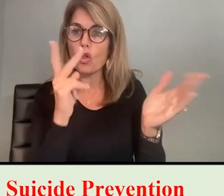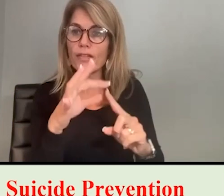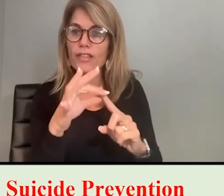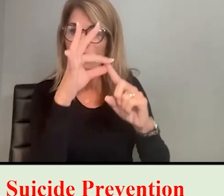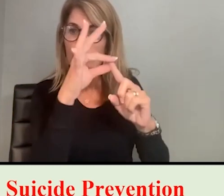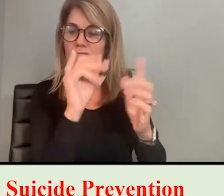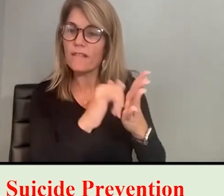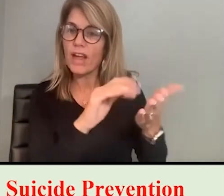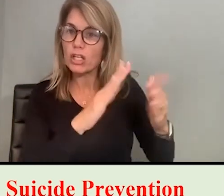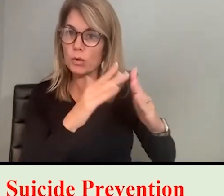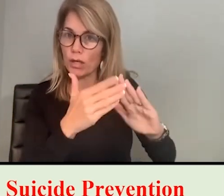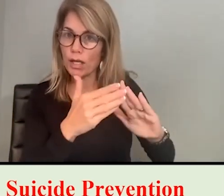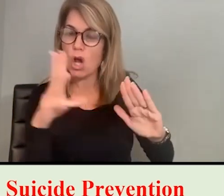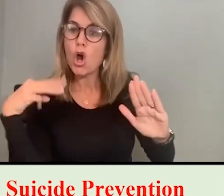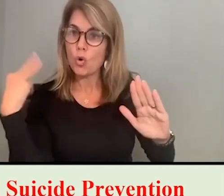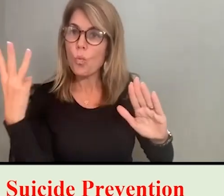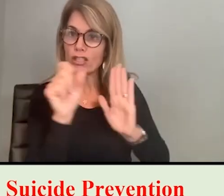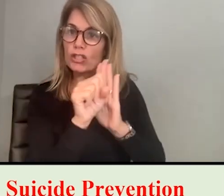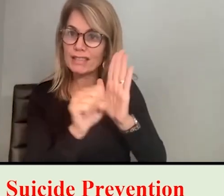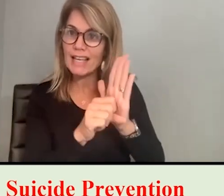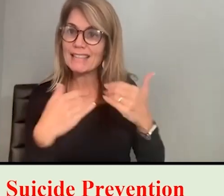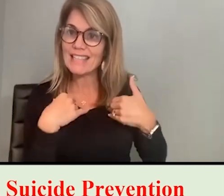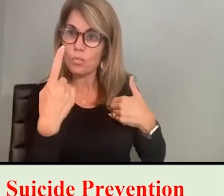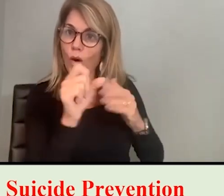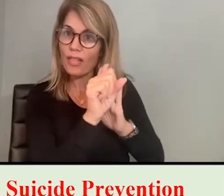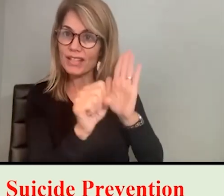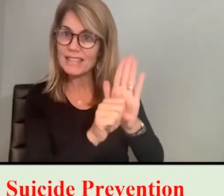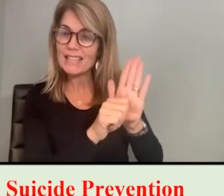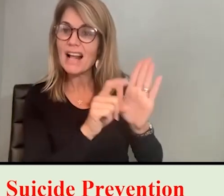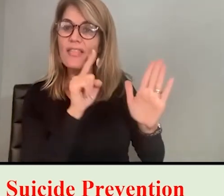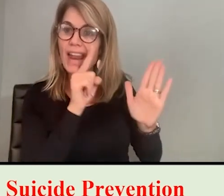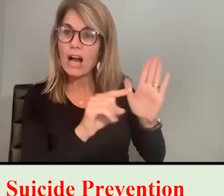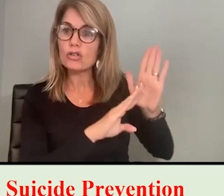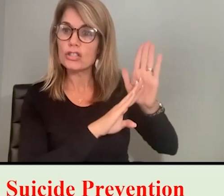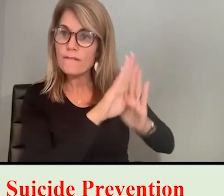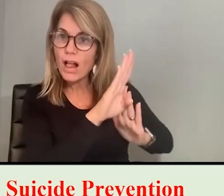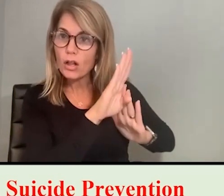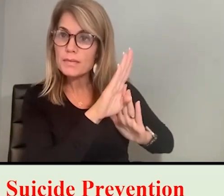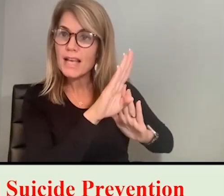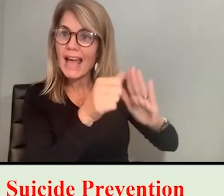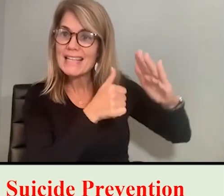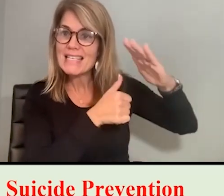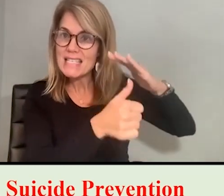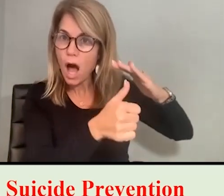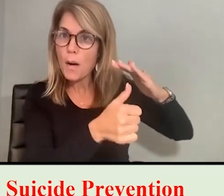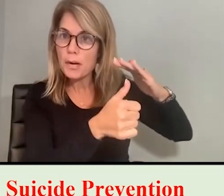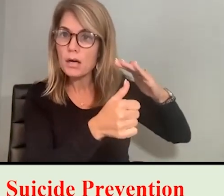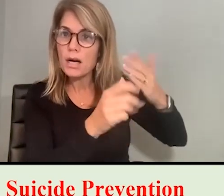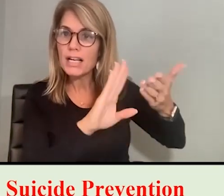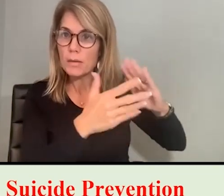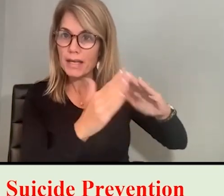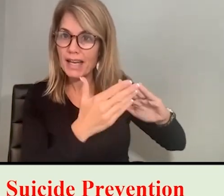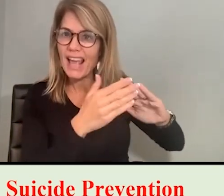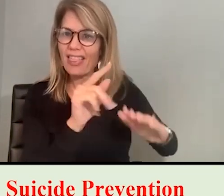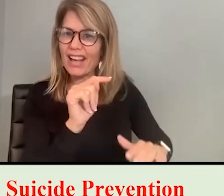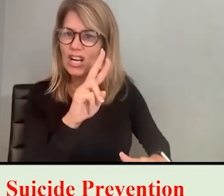community. And Washington State actually was one of the states that actually developed a subcommittee, a tribal subcommittee. And these are